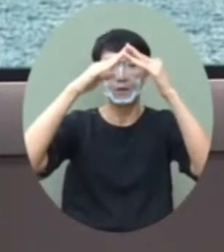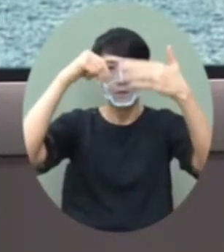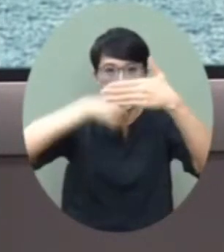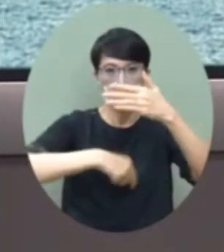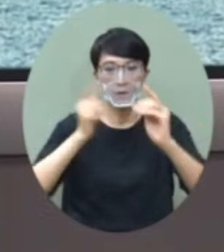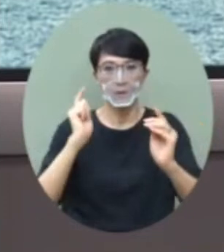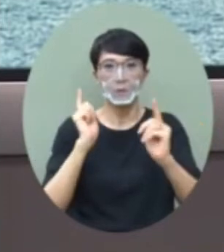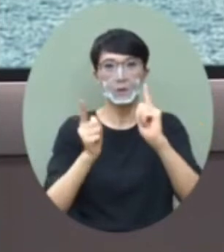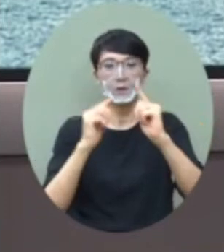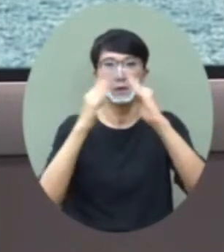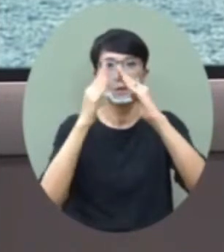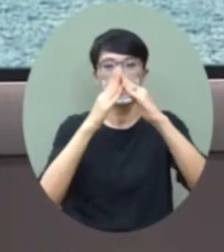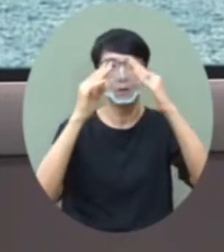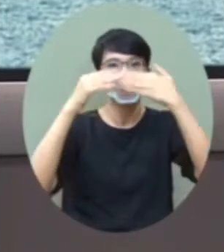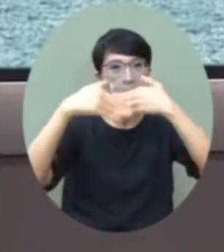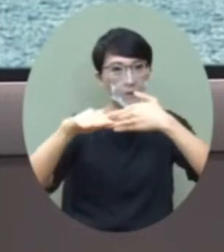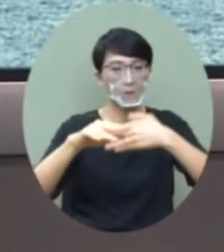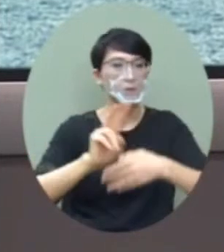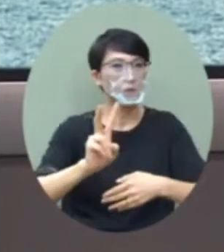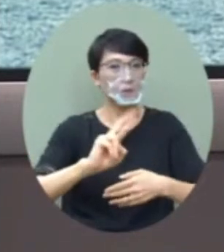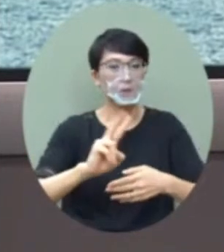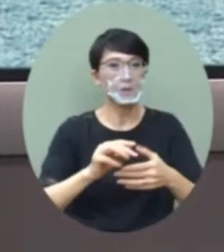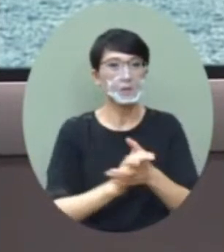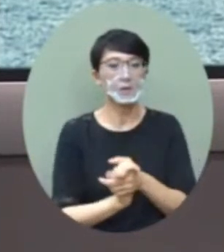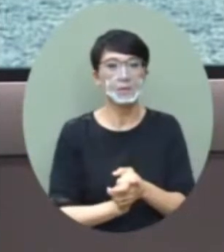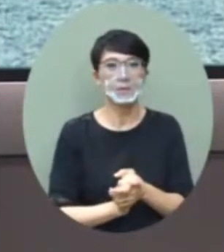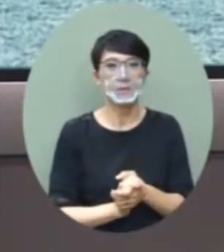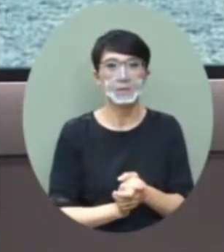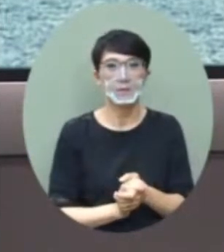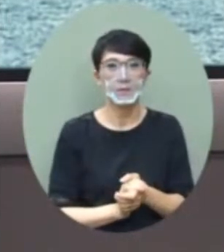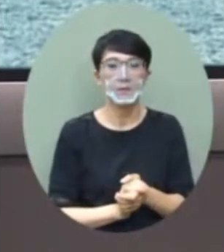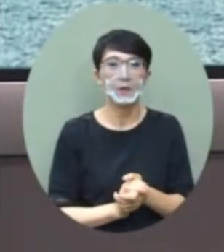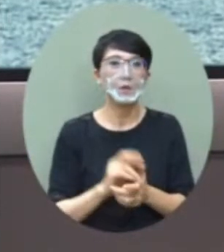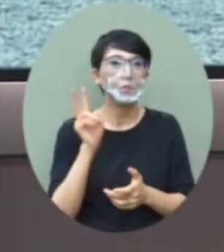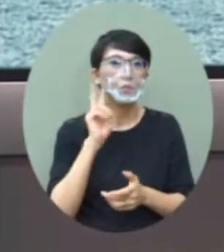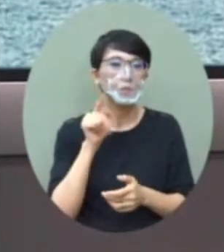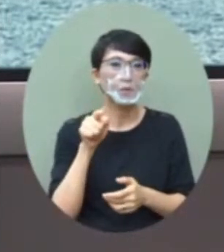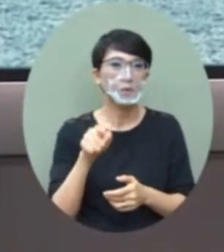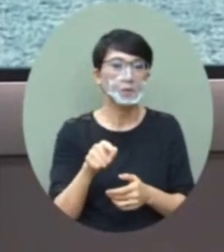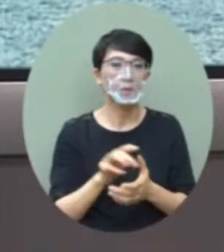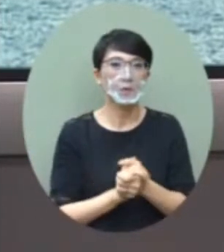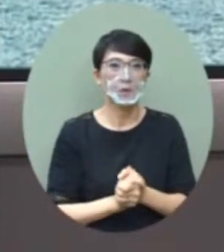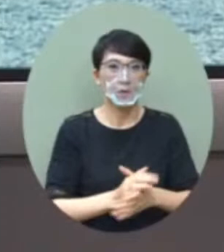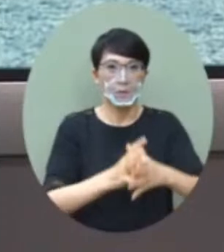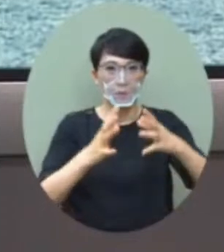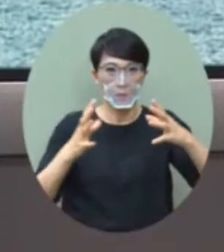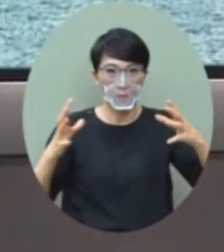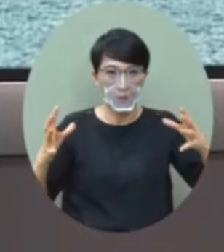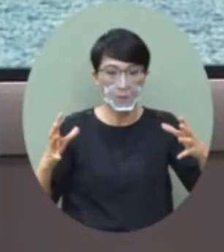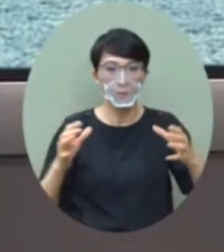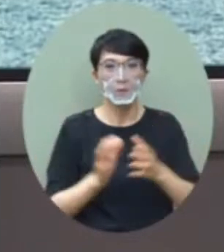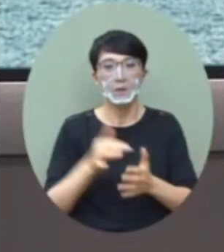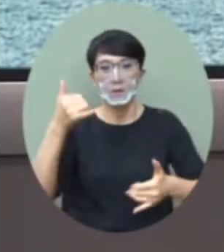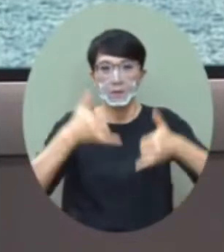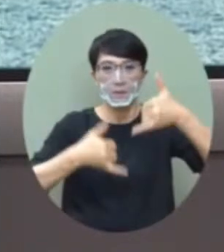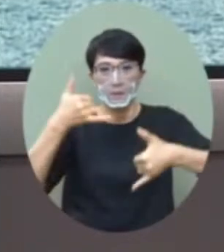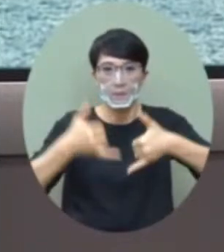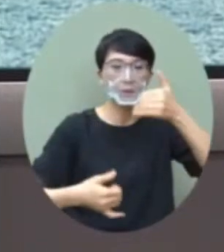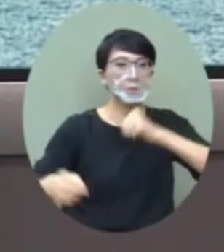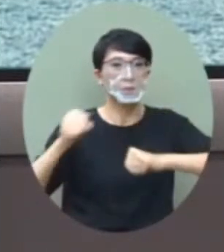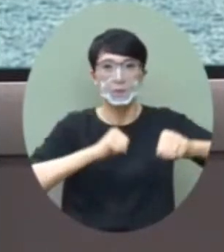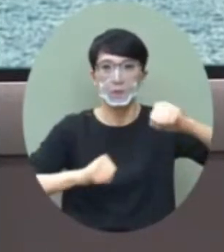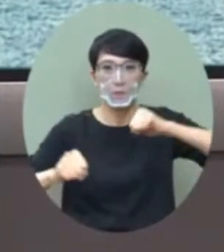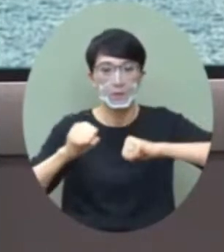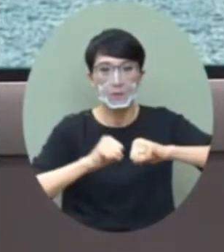for those who are infected, you can assume he has received one dose of